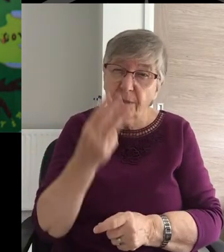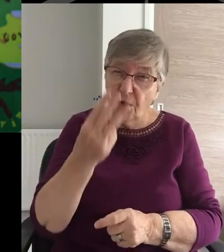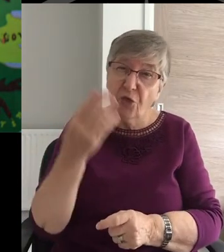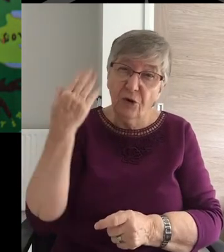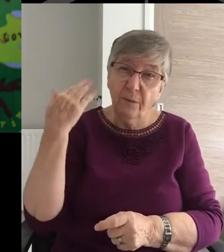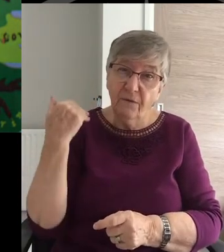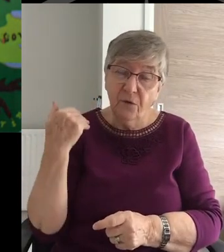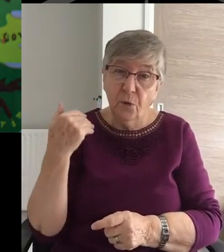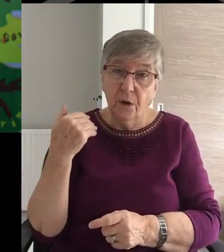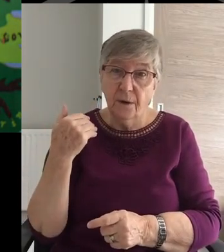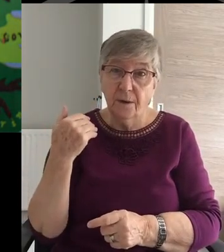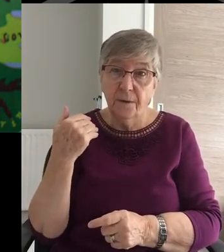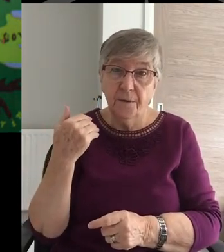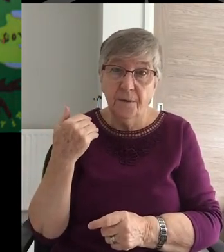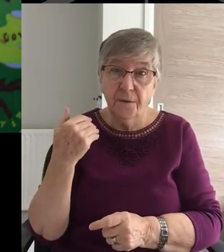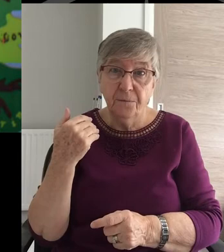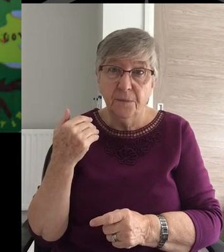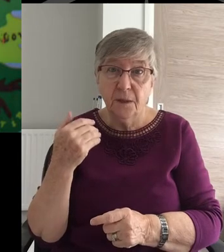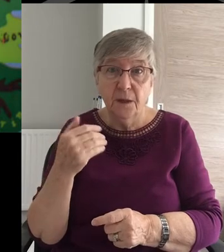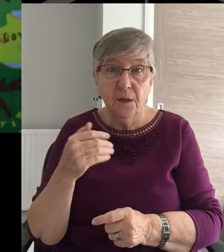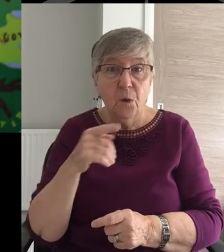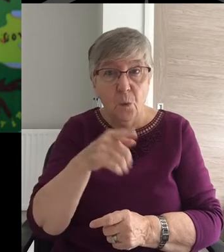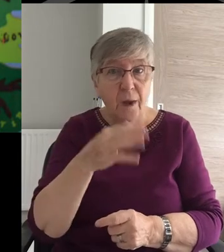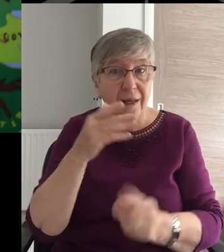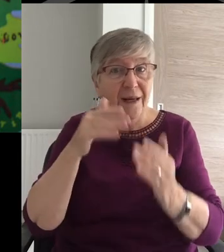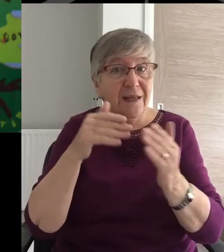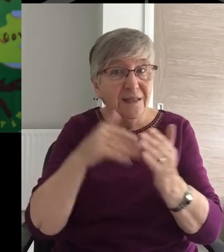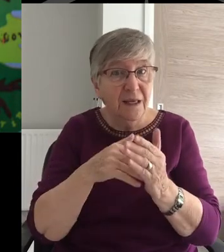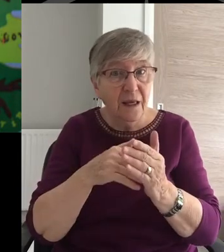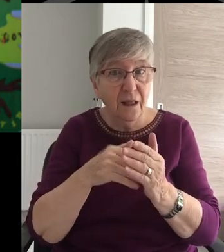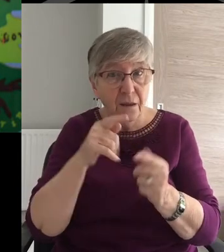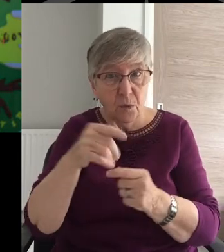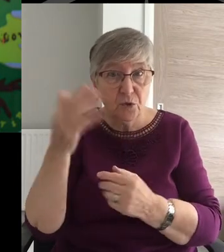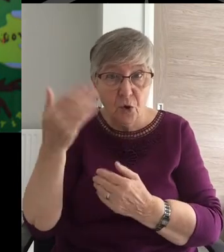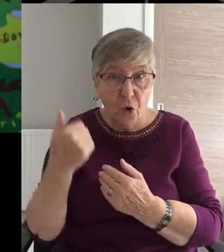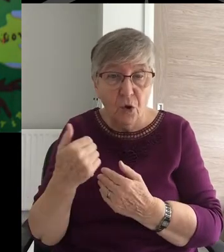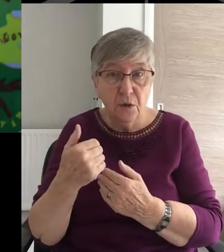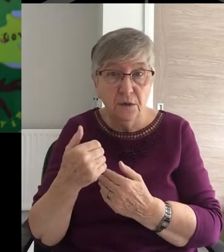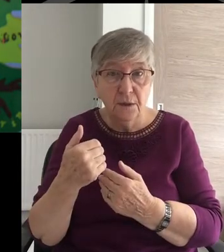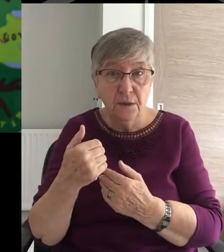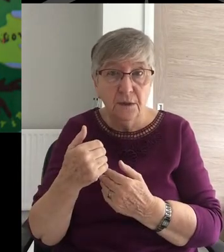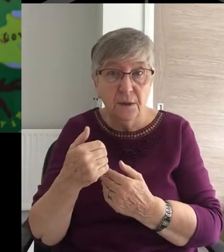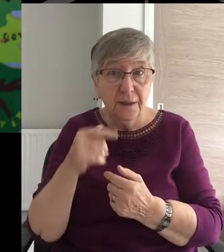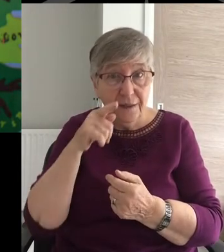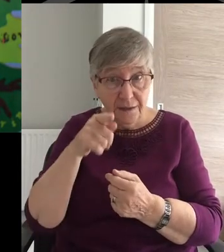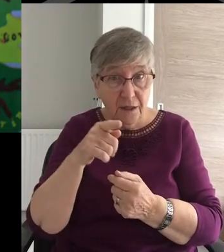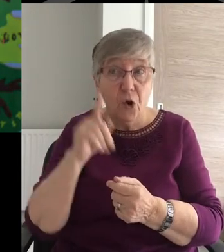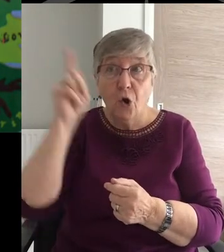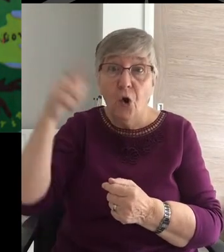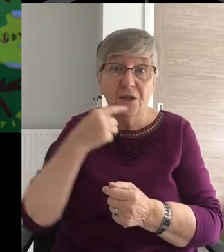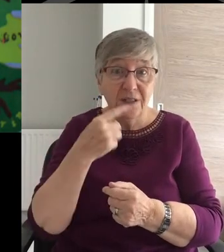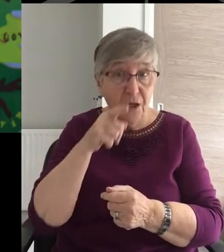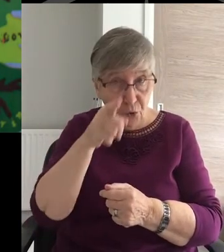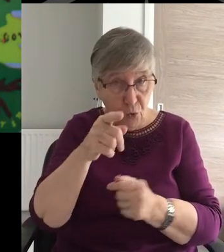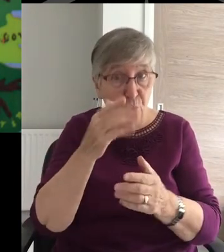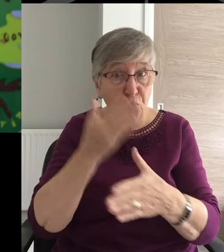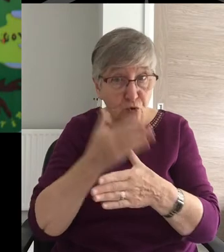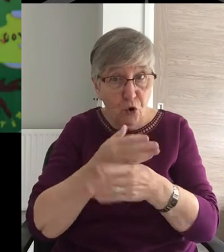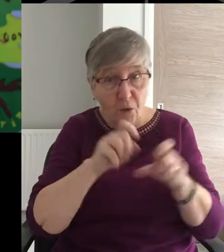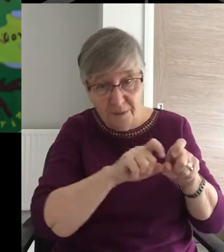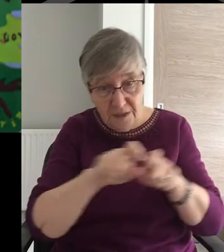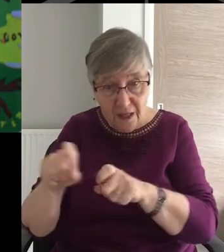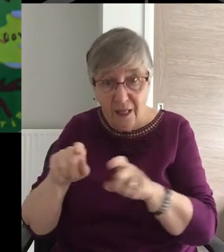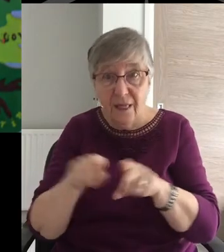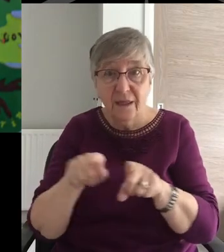at the very beginning of Ezekiel's call. That's his role then is reaffirmed. The watchman's job was